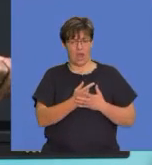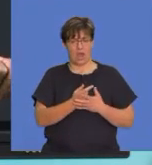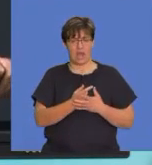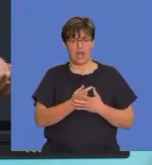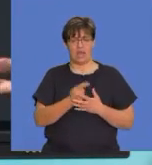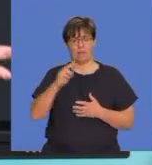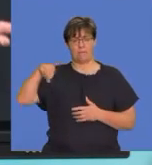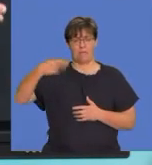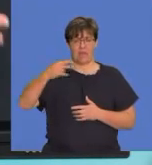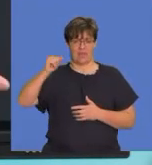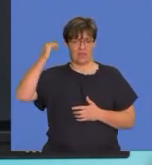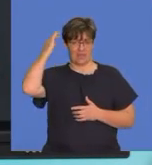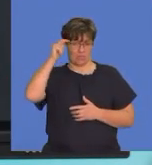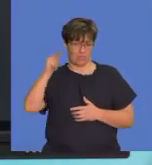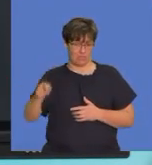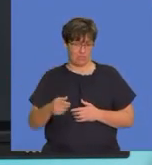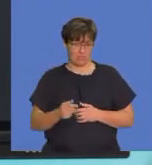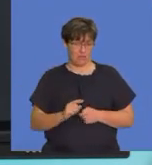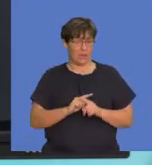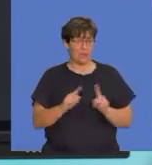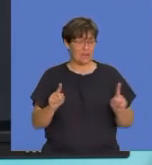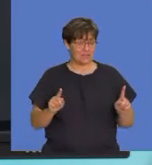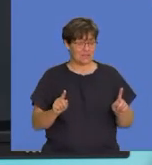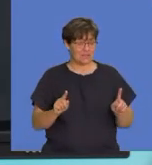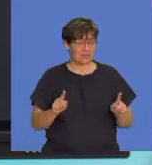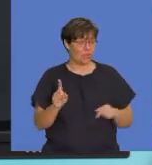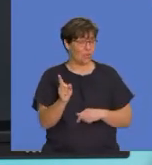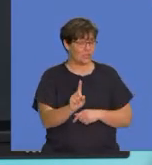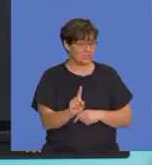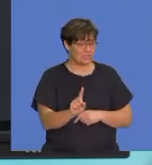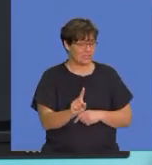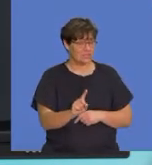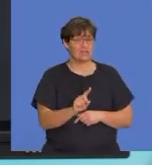the third side using the theorem of Pythagoras.